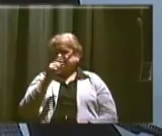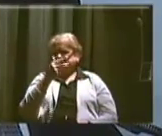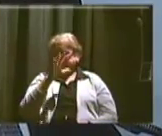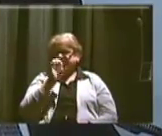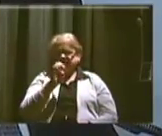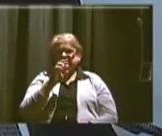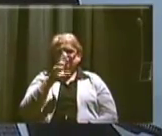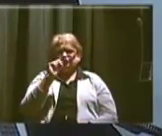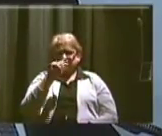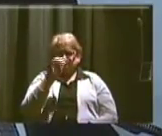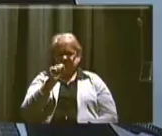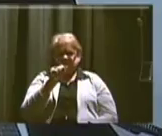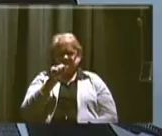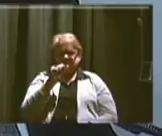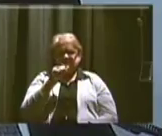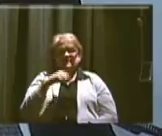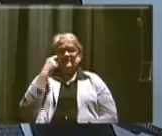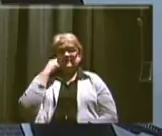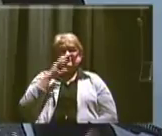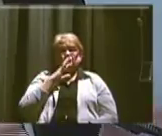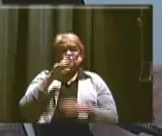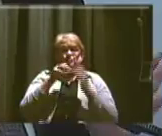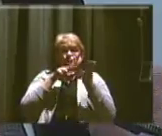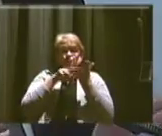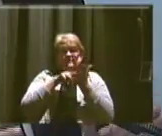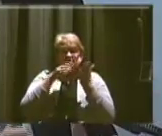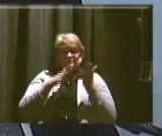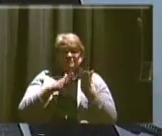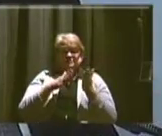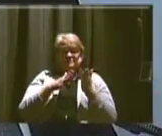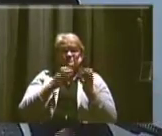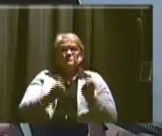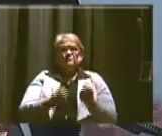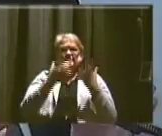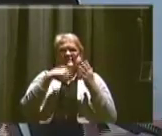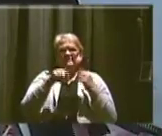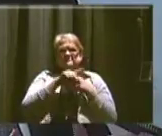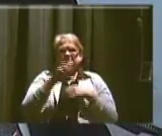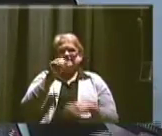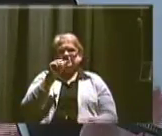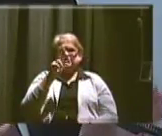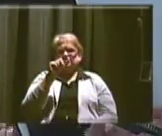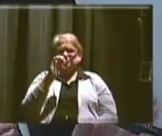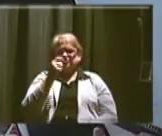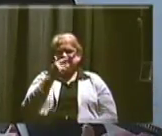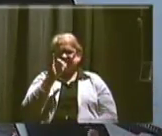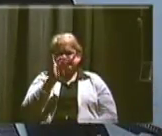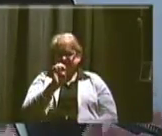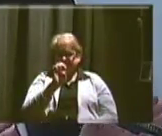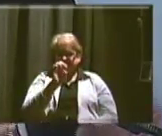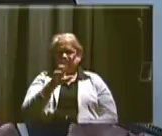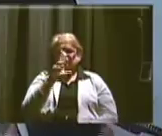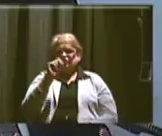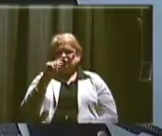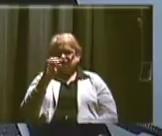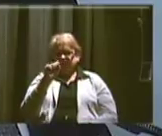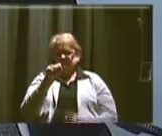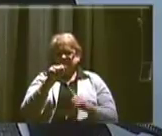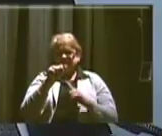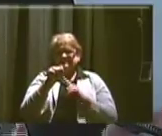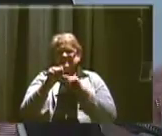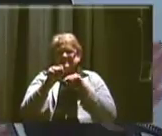you would talk to like researchers, that a lot of them would say that Carnegie Units are one of the things that get in the